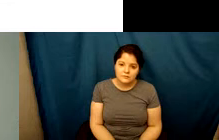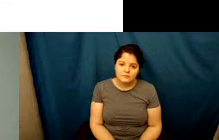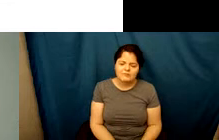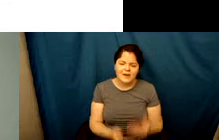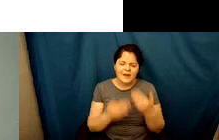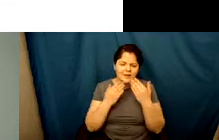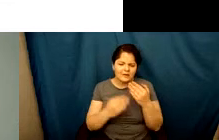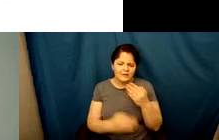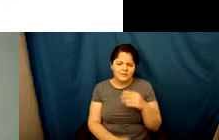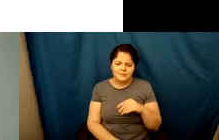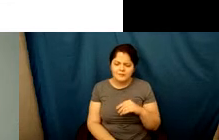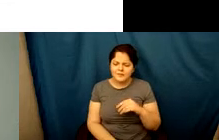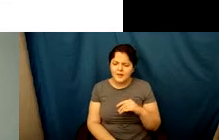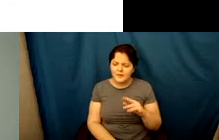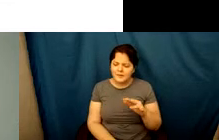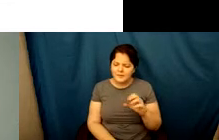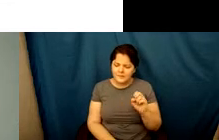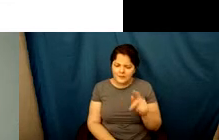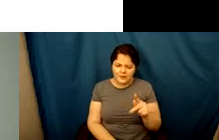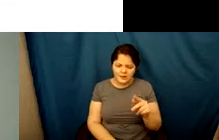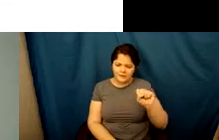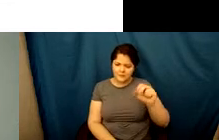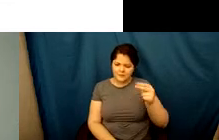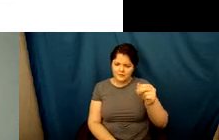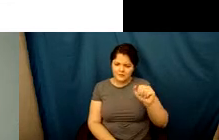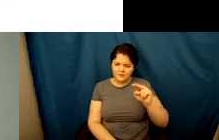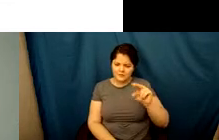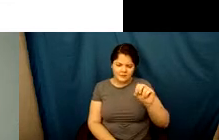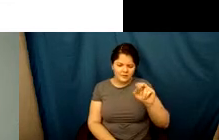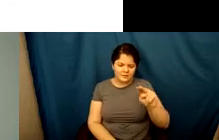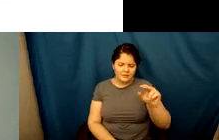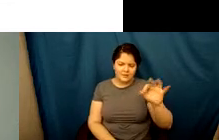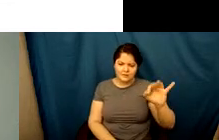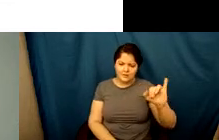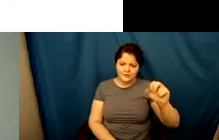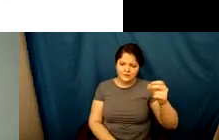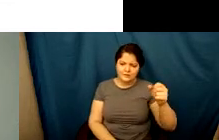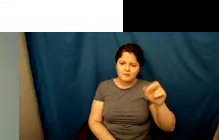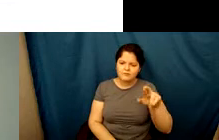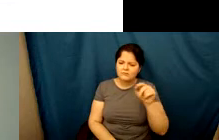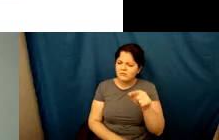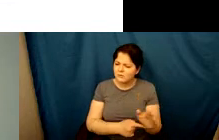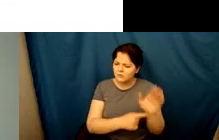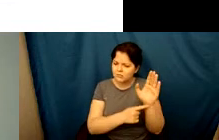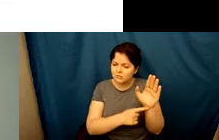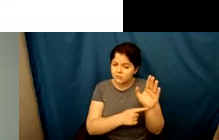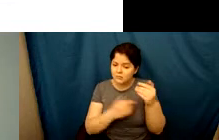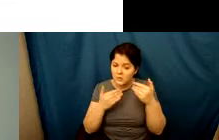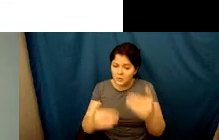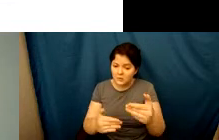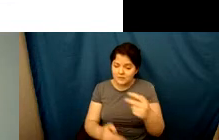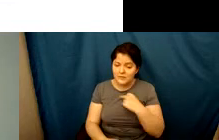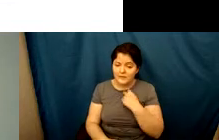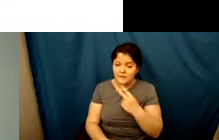Thank you, Breen. All right, Shannon Fisher has her hand up. Shannon, would you like to go ahead and unmute